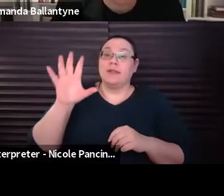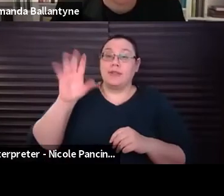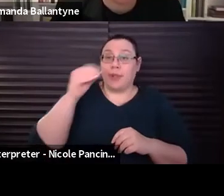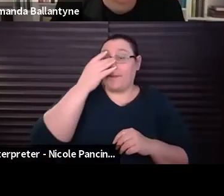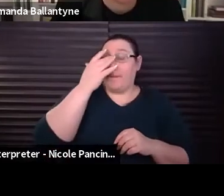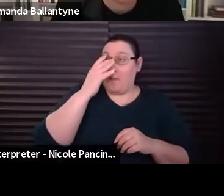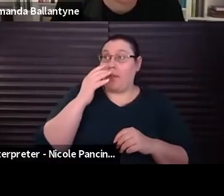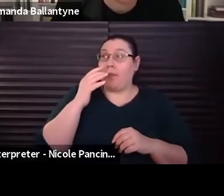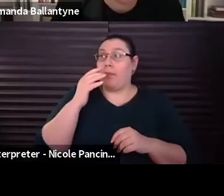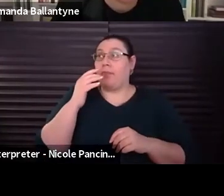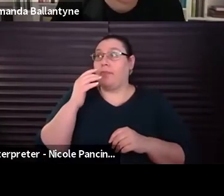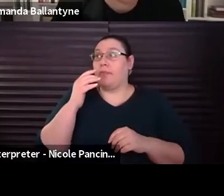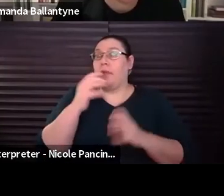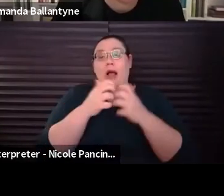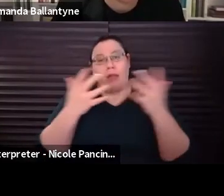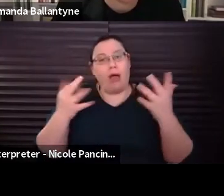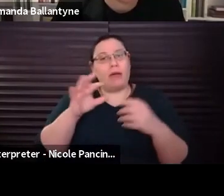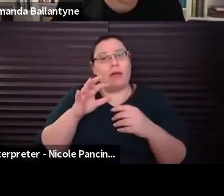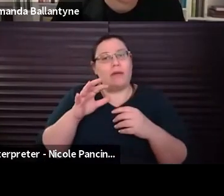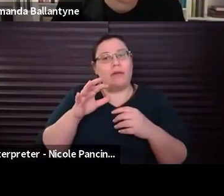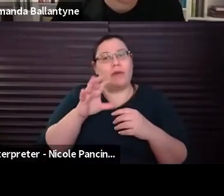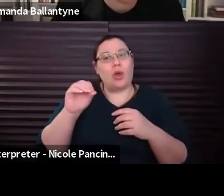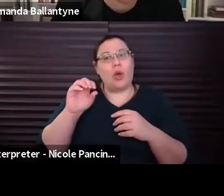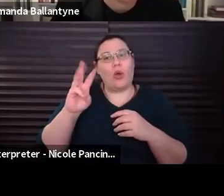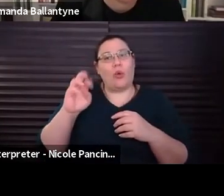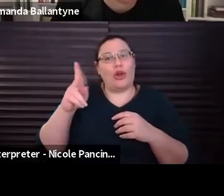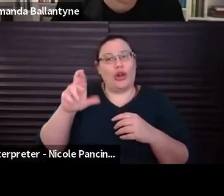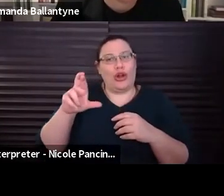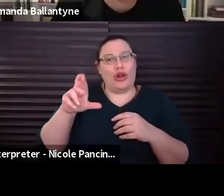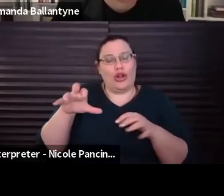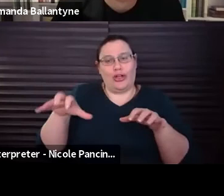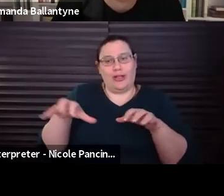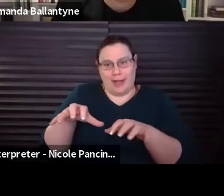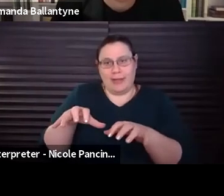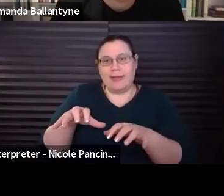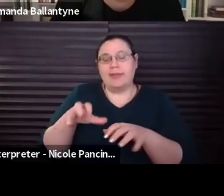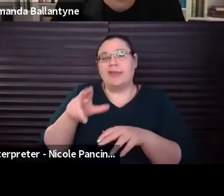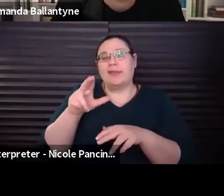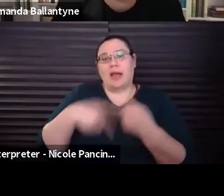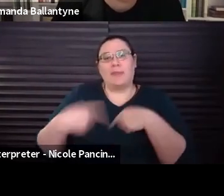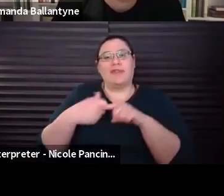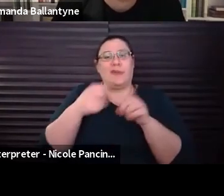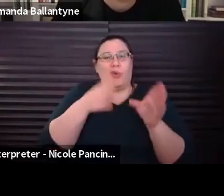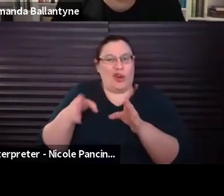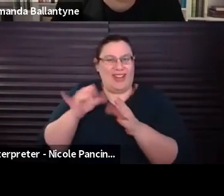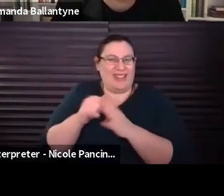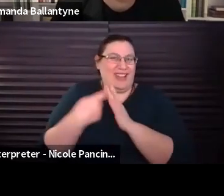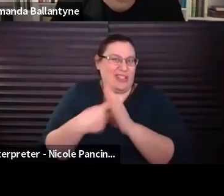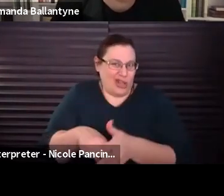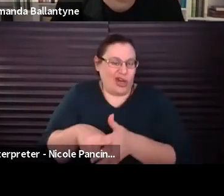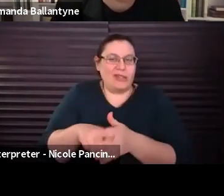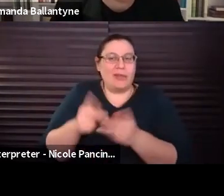You know, a lot of what Coworker does is built on organizing that starts in places like